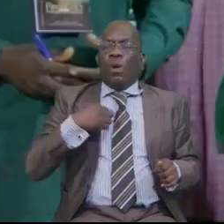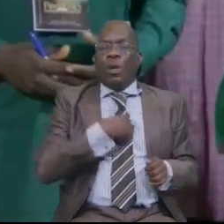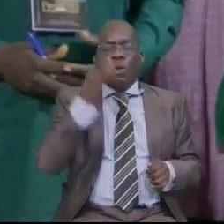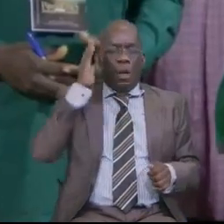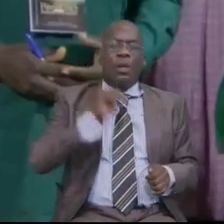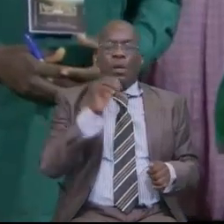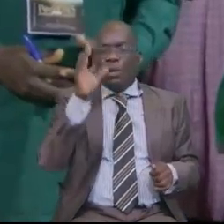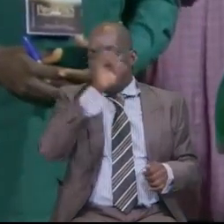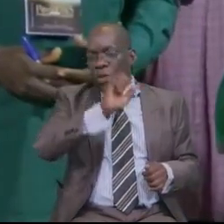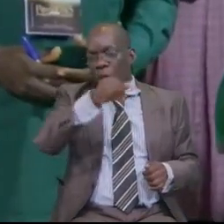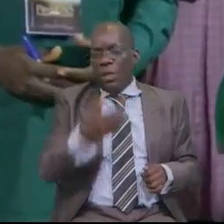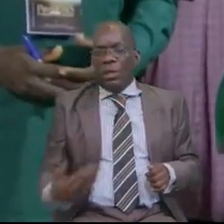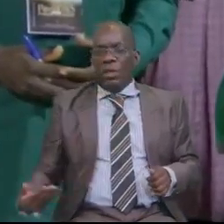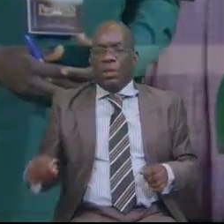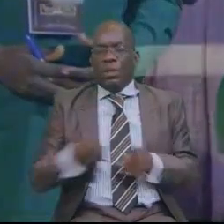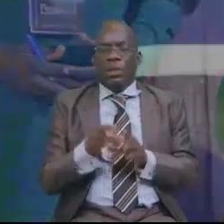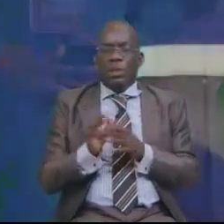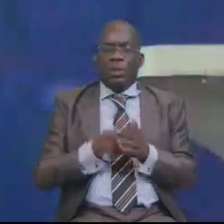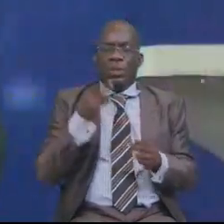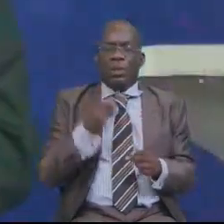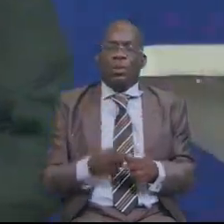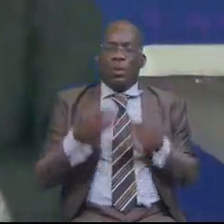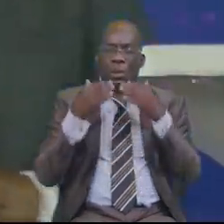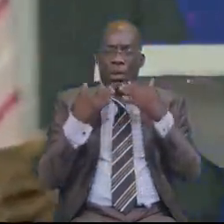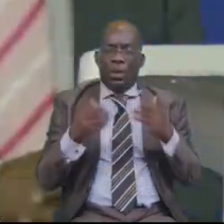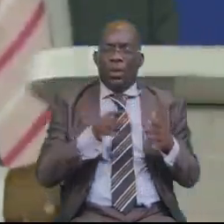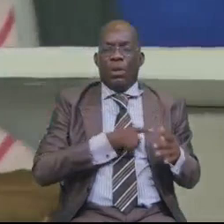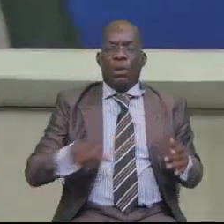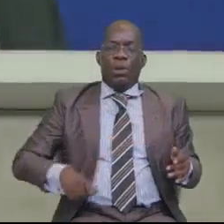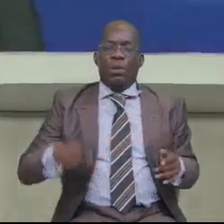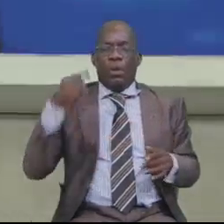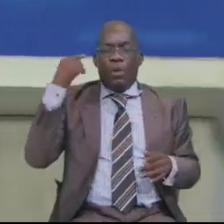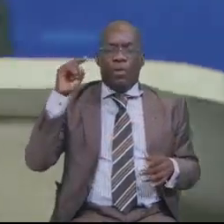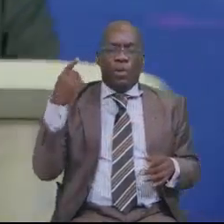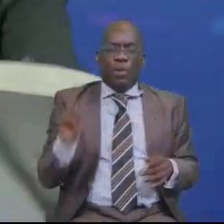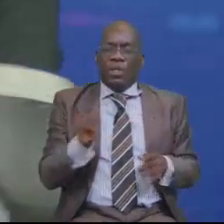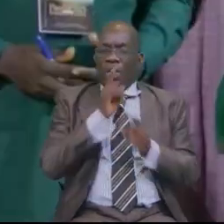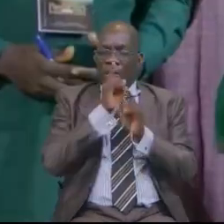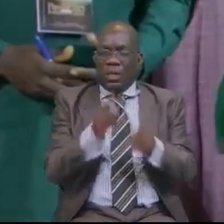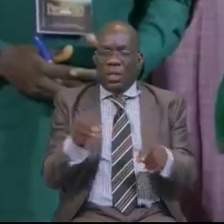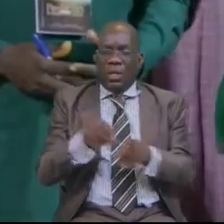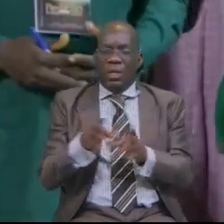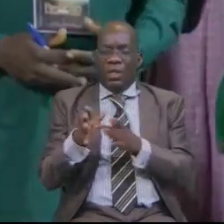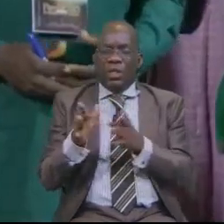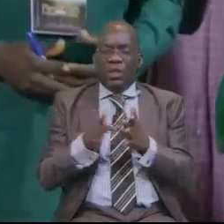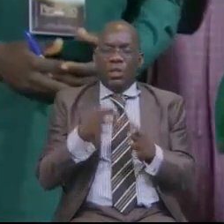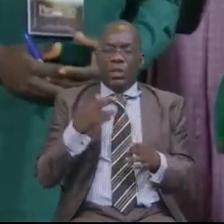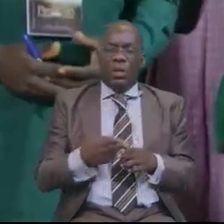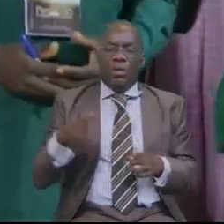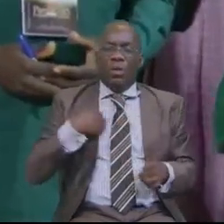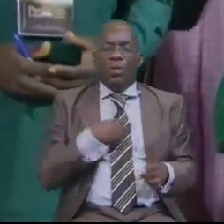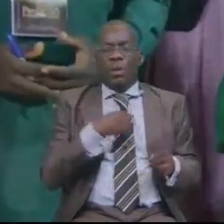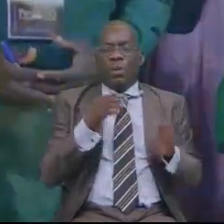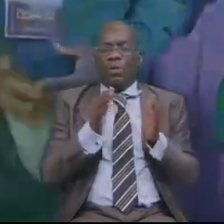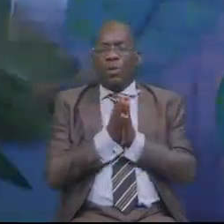name. Thank you, Lord, for the answer. In Jesus' name we pray. God bless